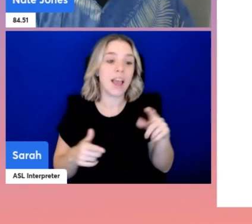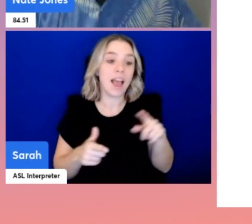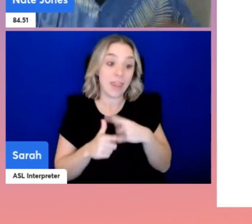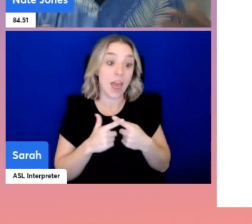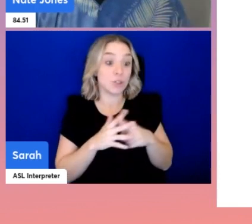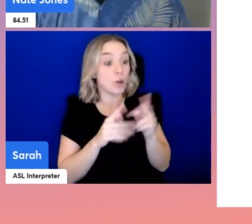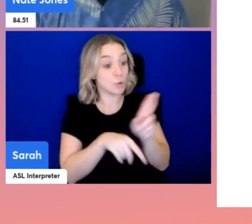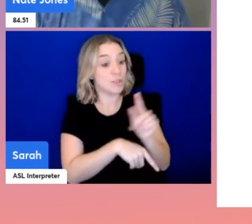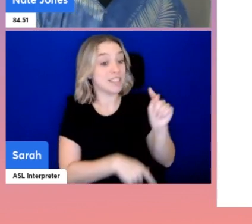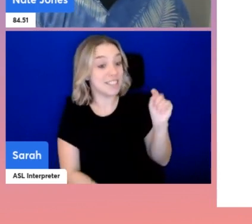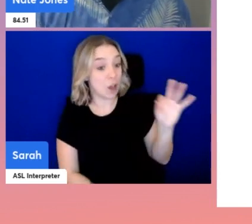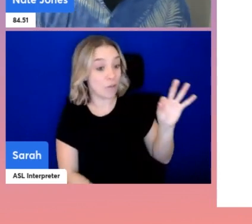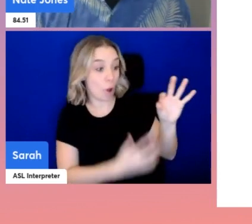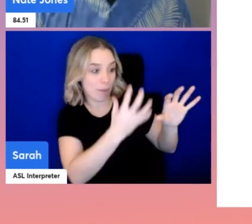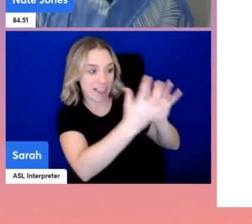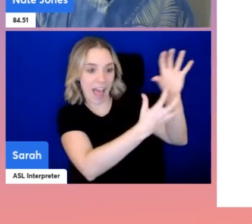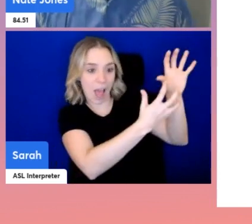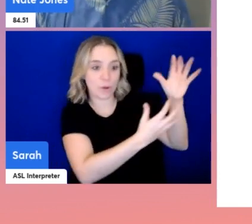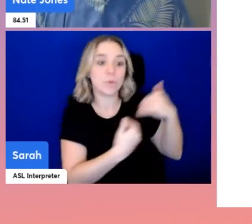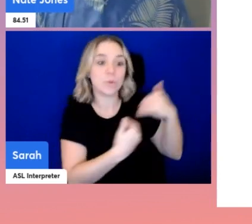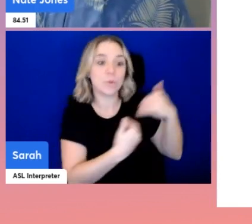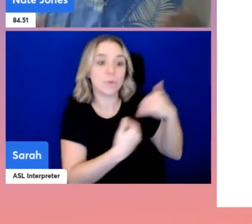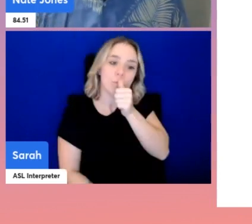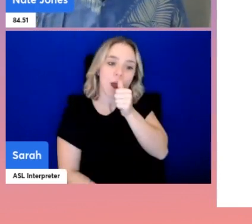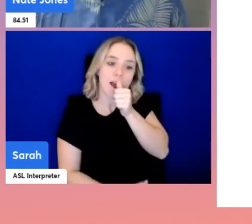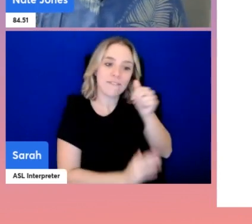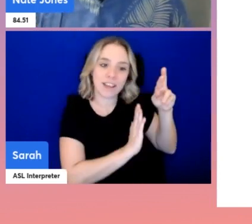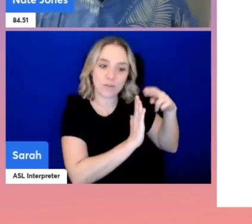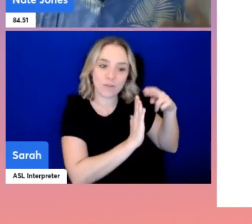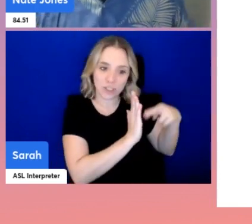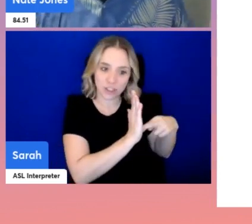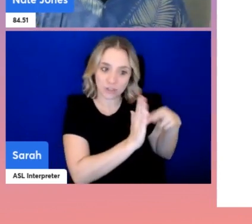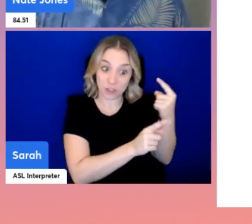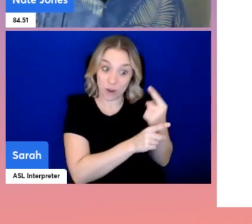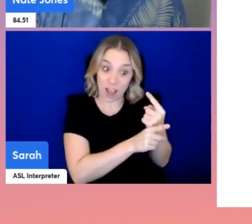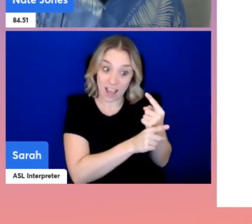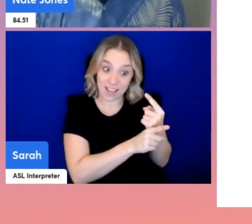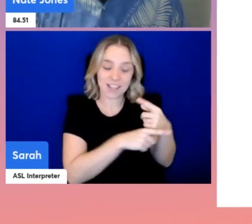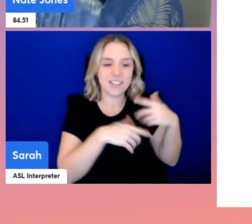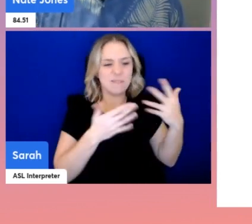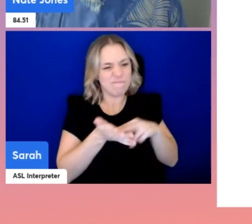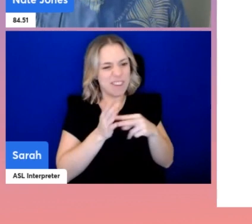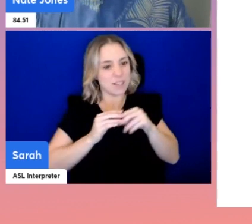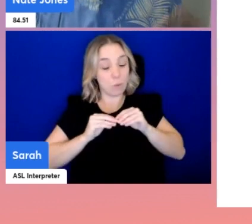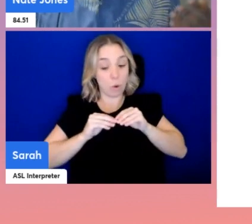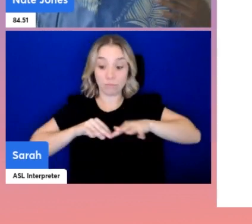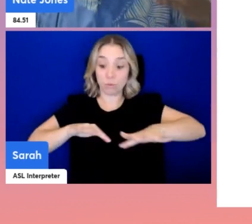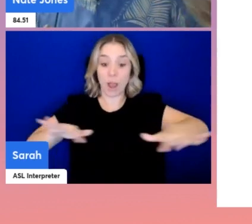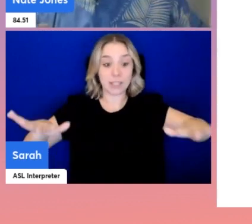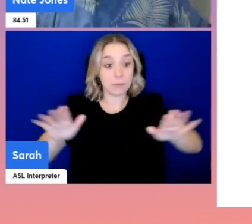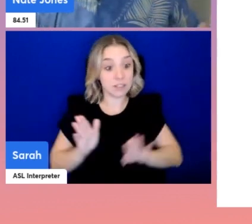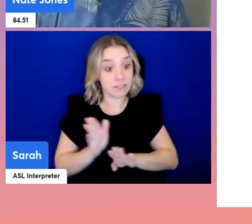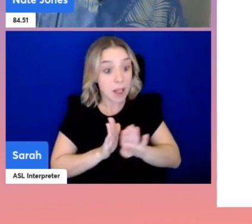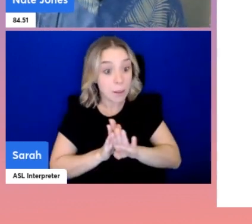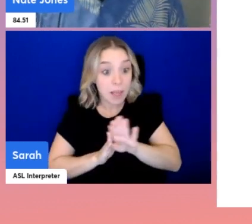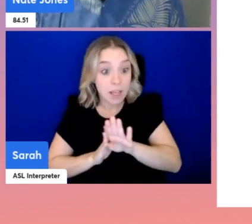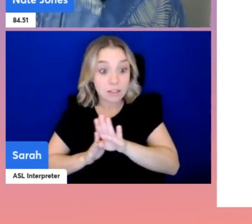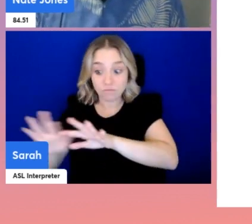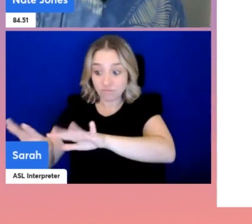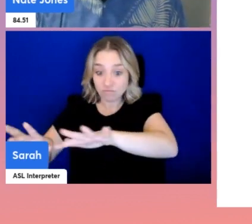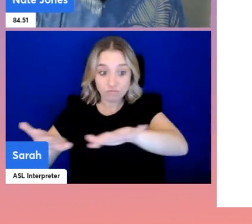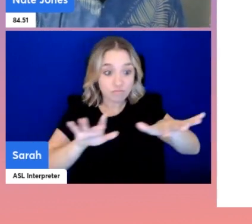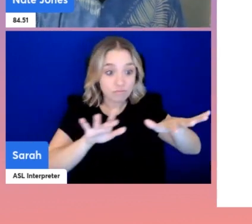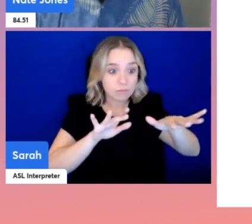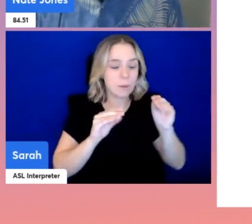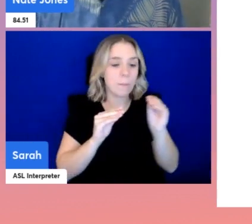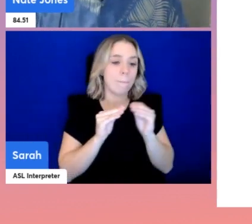Cloud, so we're using the private registry, right? And so with that, more widespread development, we started getting more modules added to